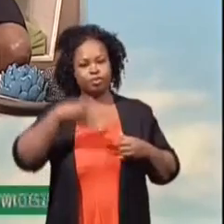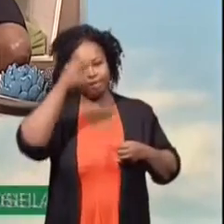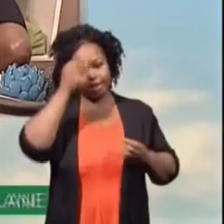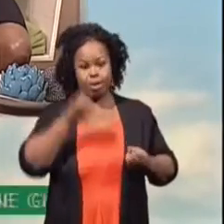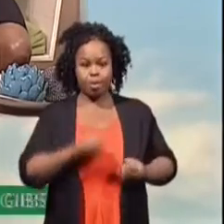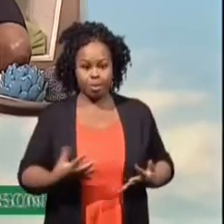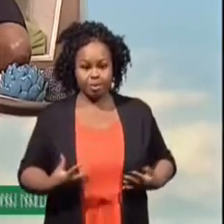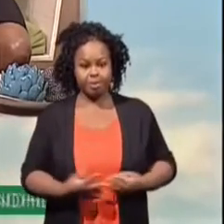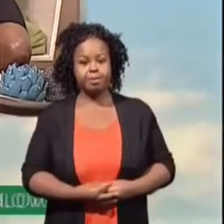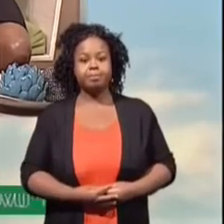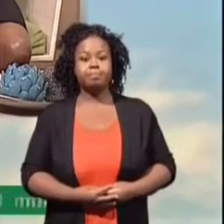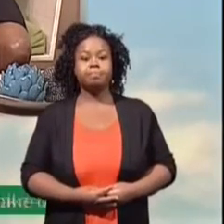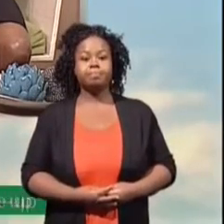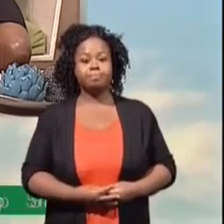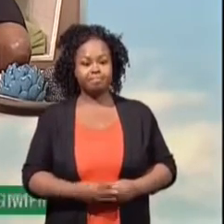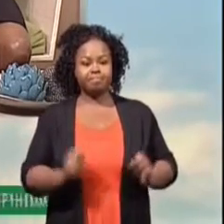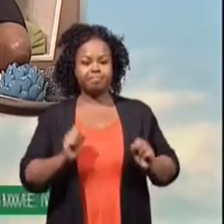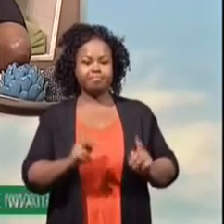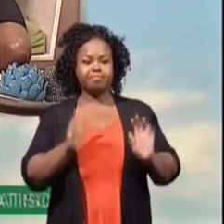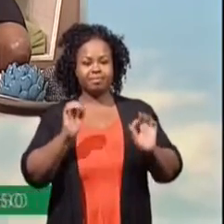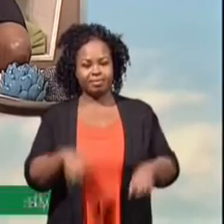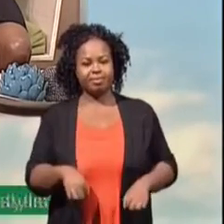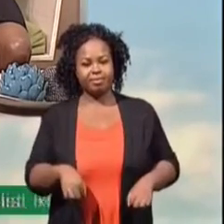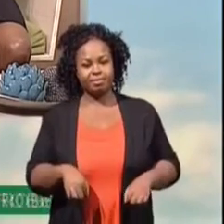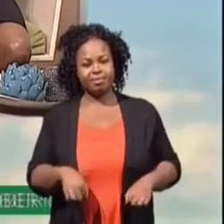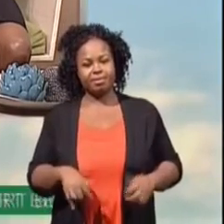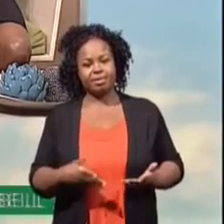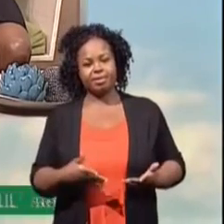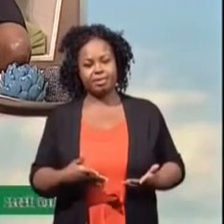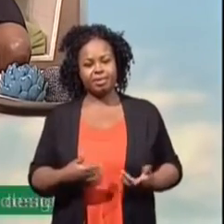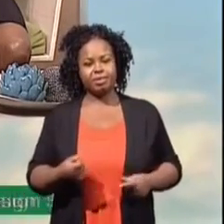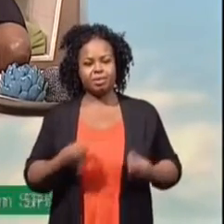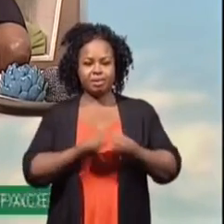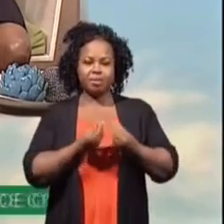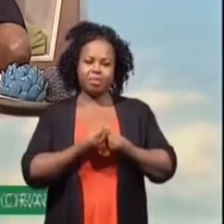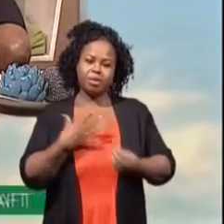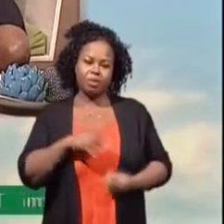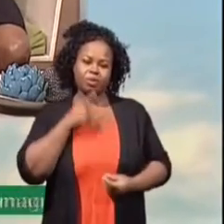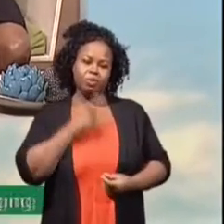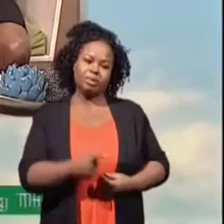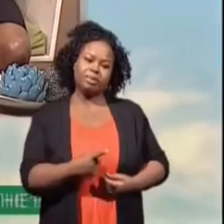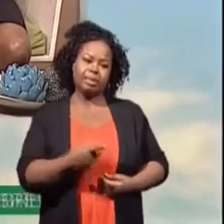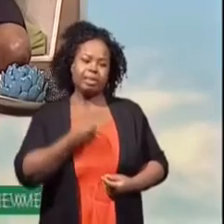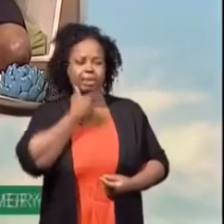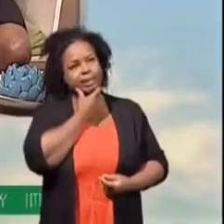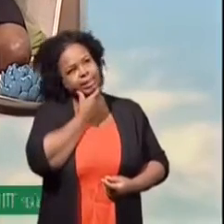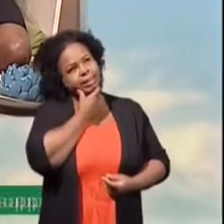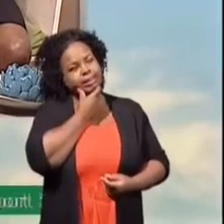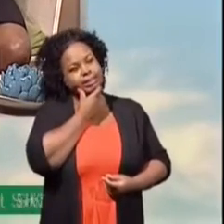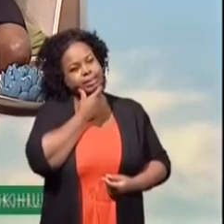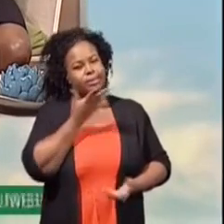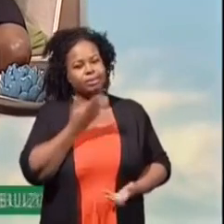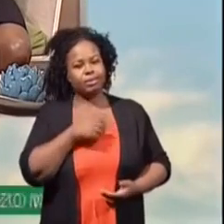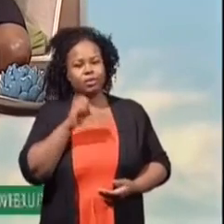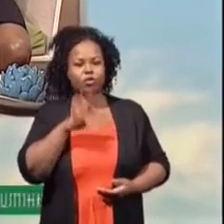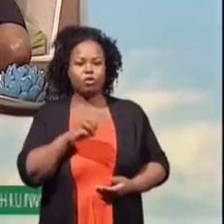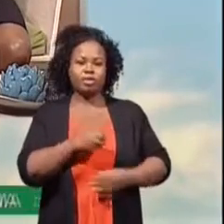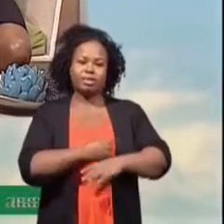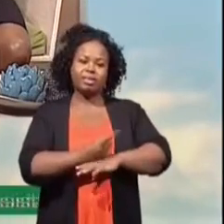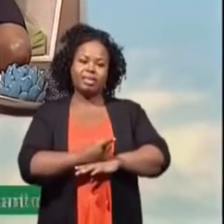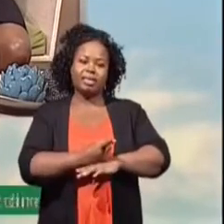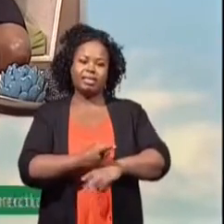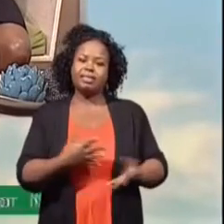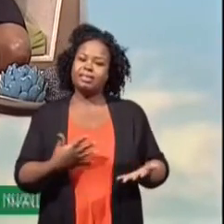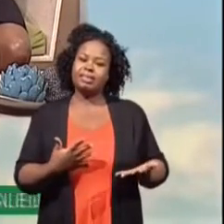le gore o ithutile tse dingata. All right, something ke batla go e bua. E bua. A ke tsebile ke. Like if got